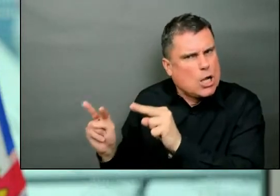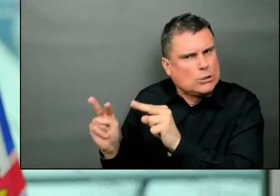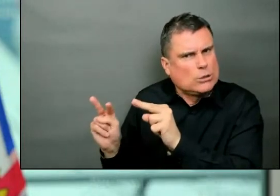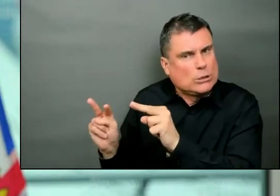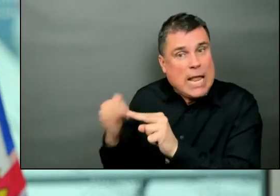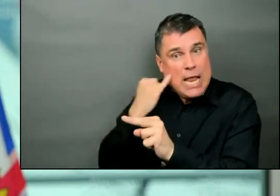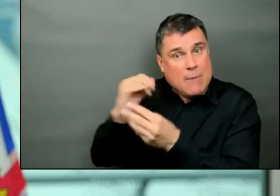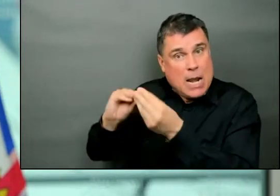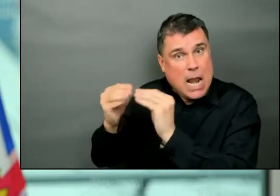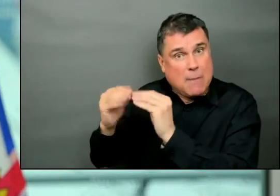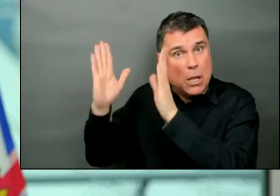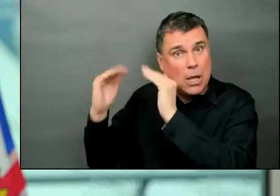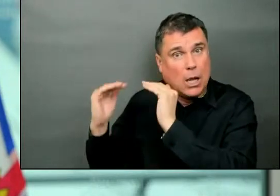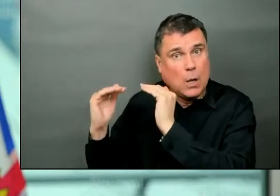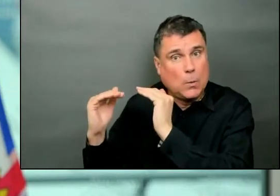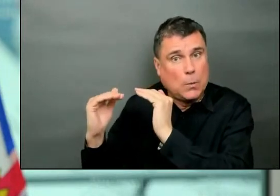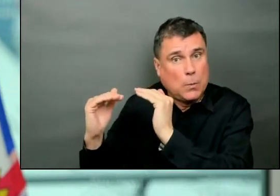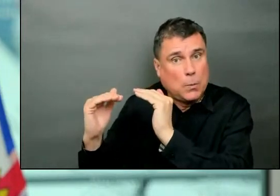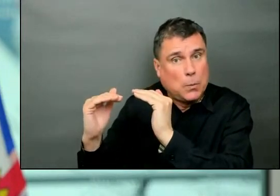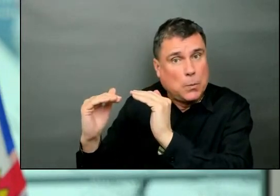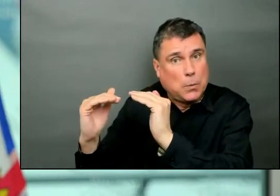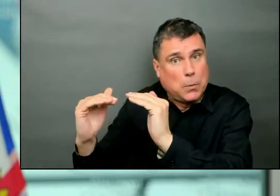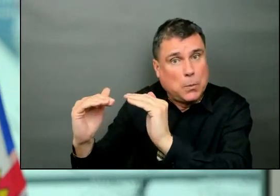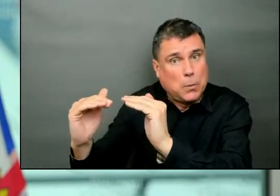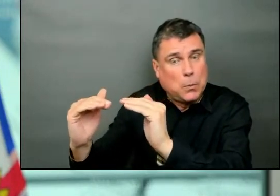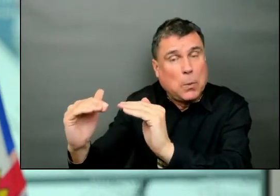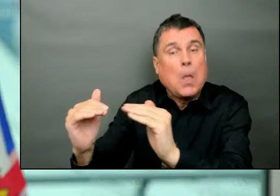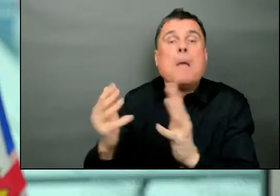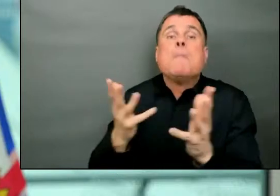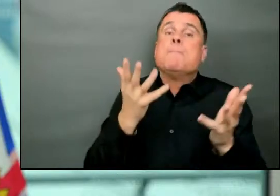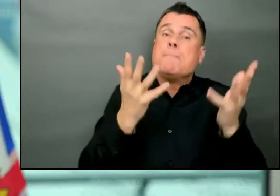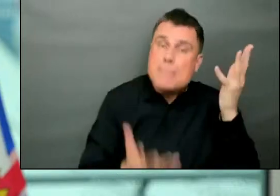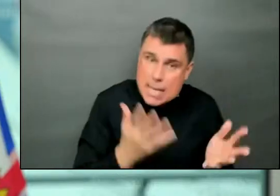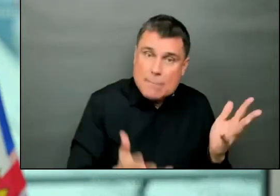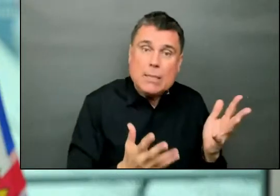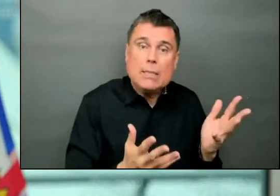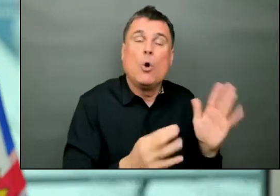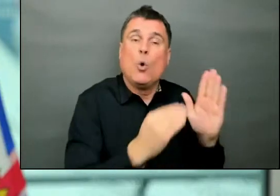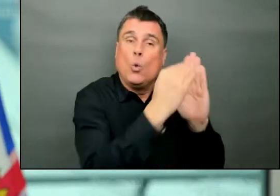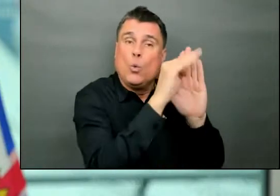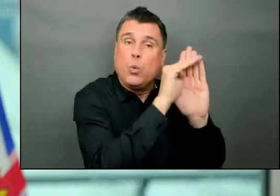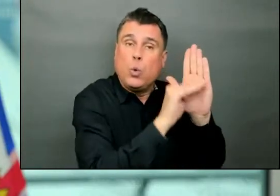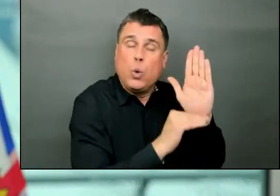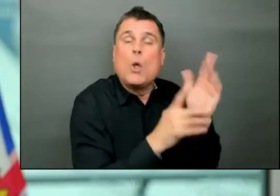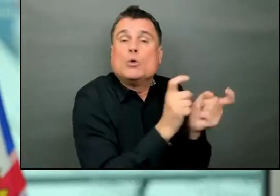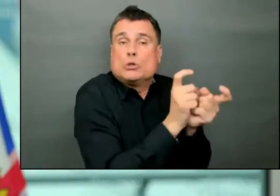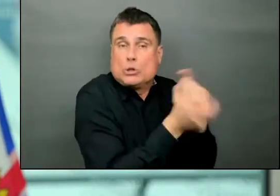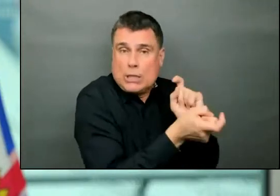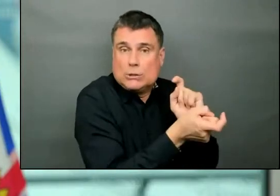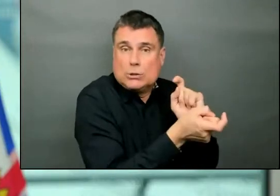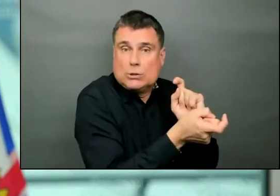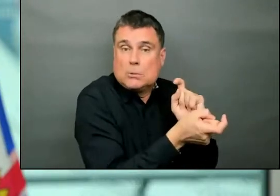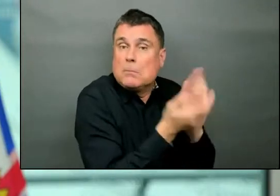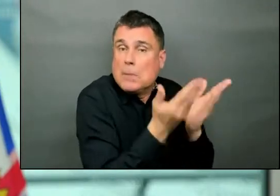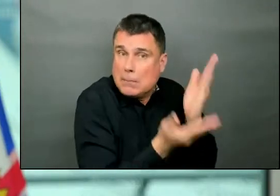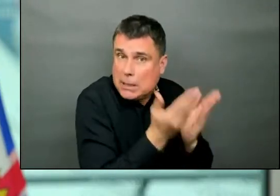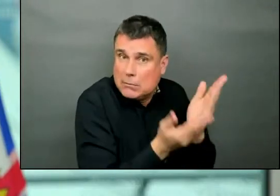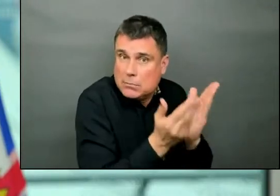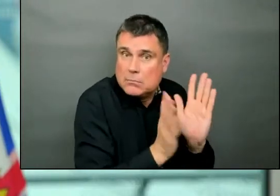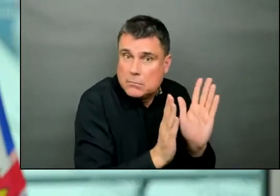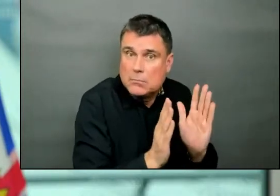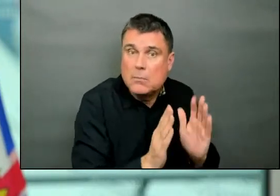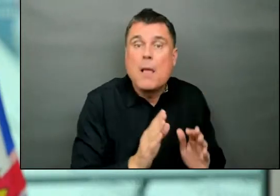also need to understand, as we head into spring, are we going to see that seasonal decrease